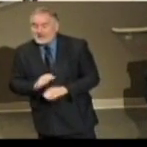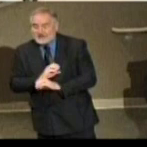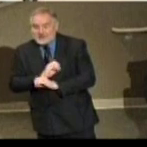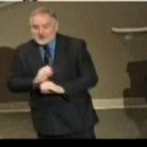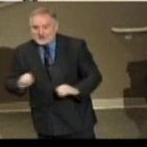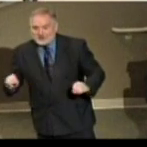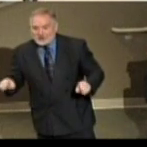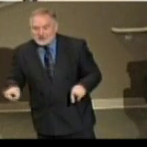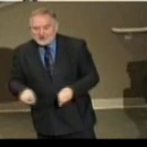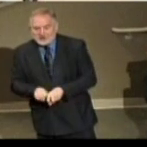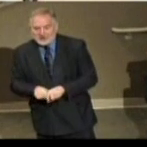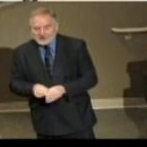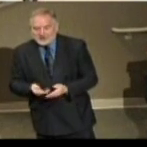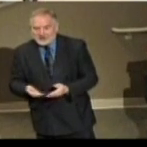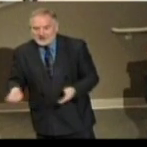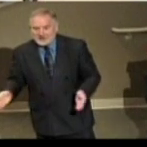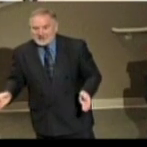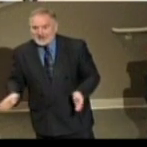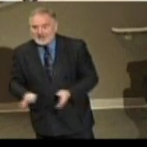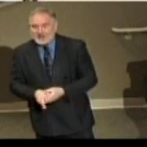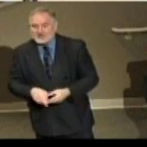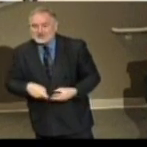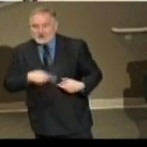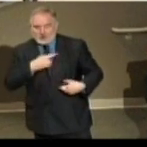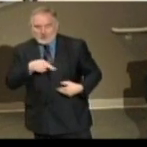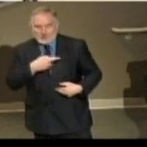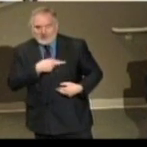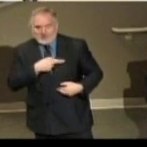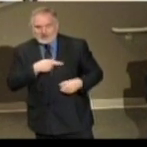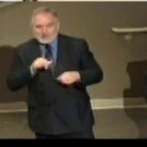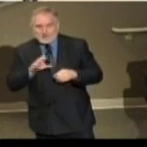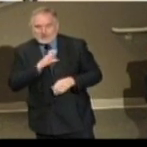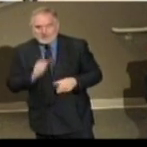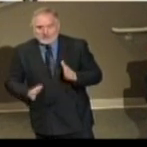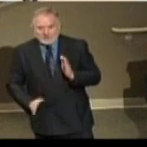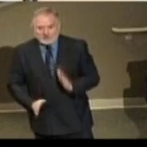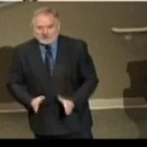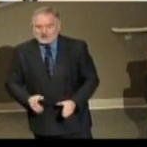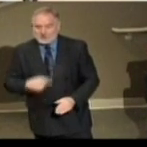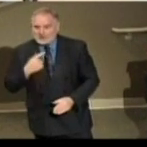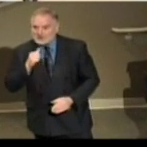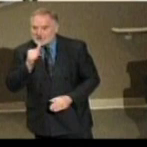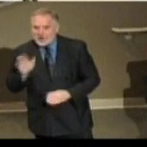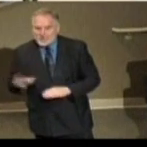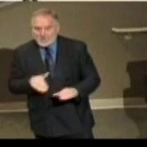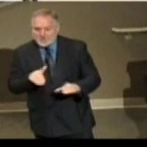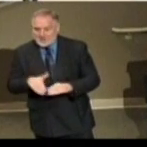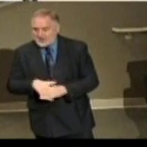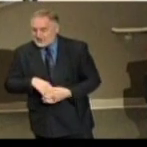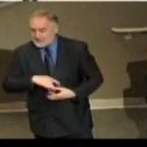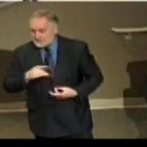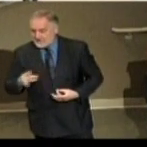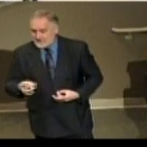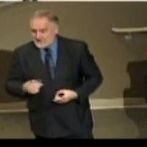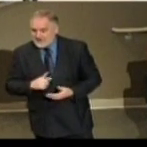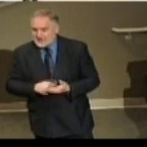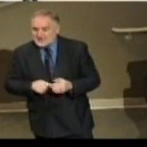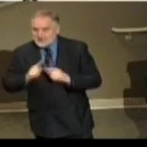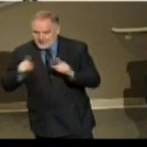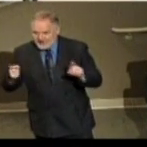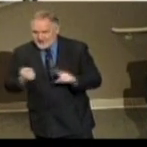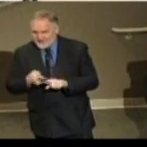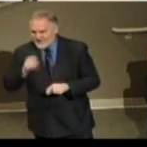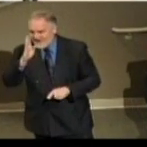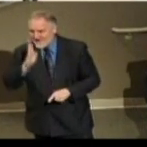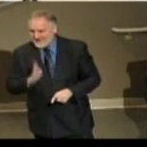no such thing as a reputable Christian who isn't walking in the Spirit. These are commands.